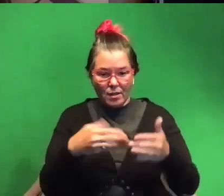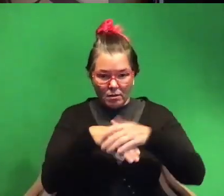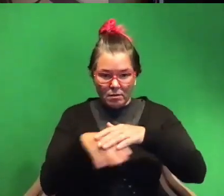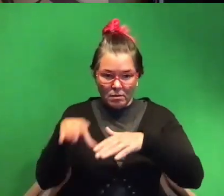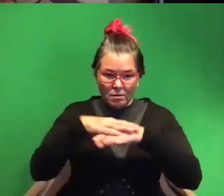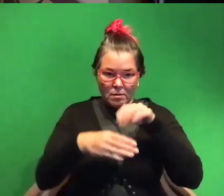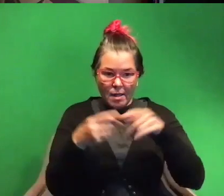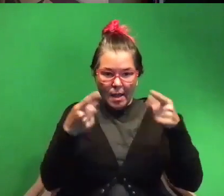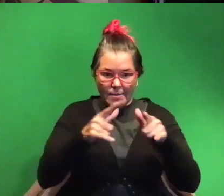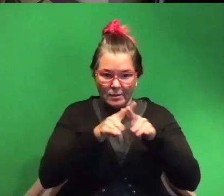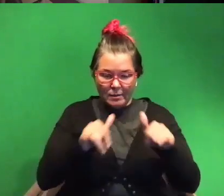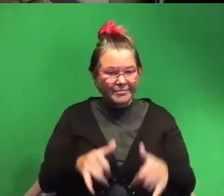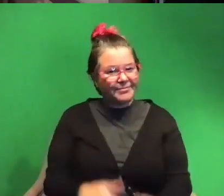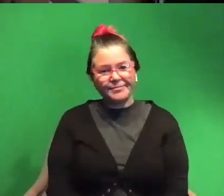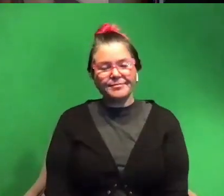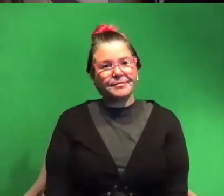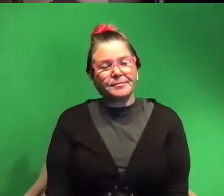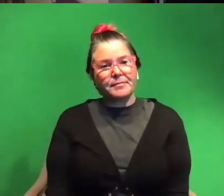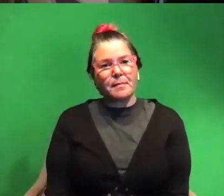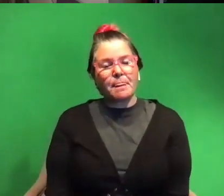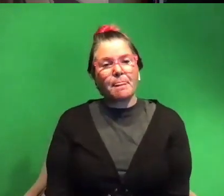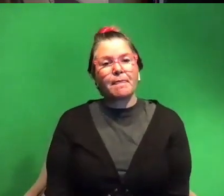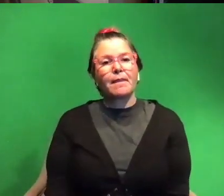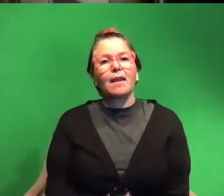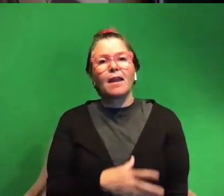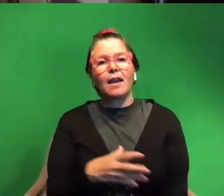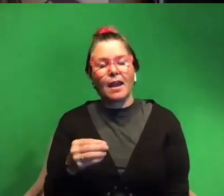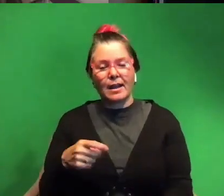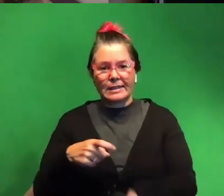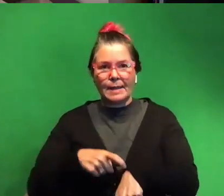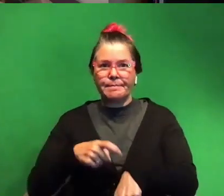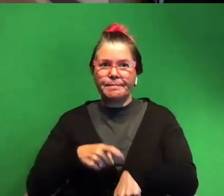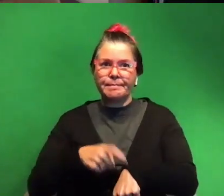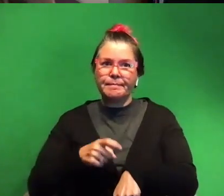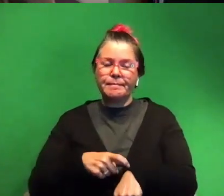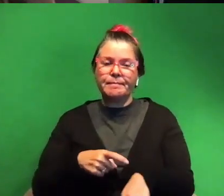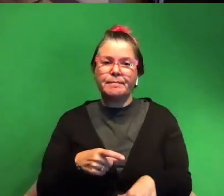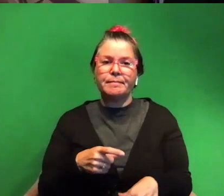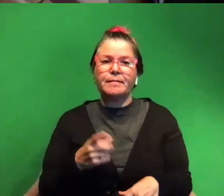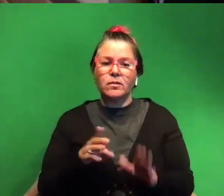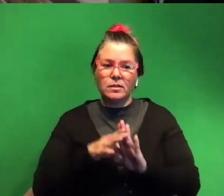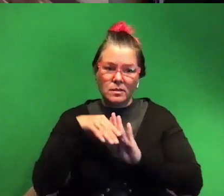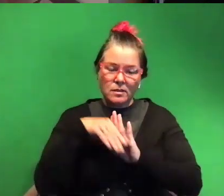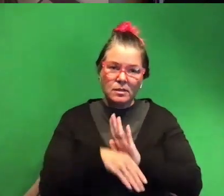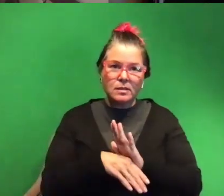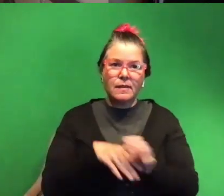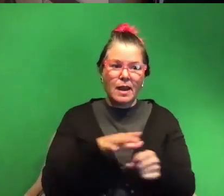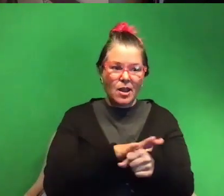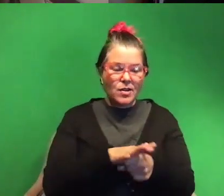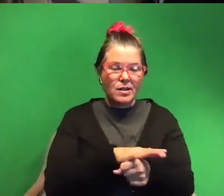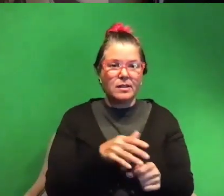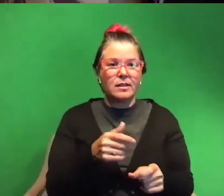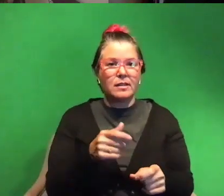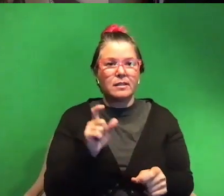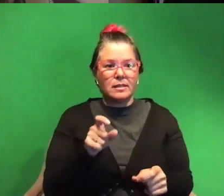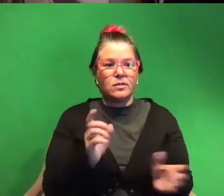at the same time. And we're also sort of up against this clock, right, where things are in decline in an area perhaps, and we need